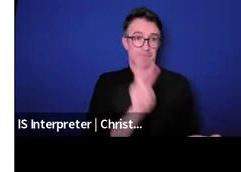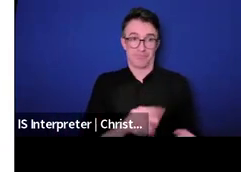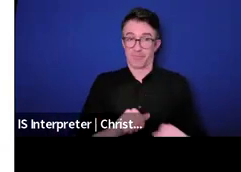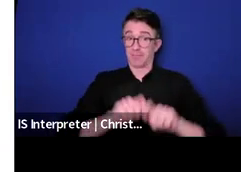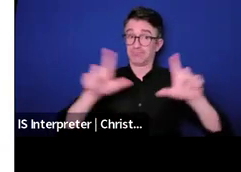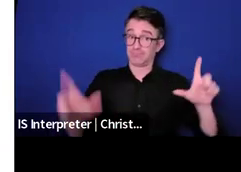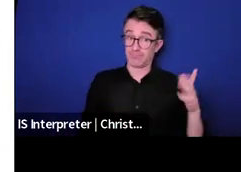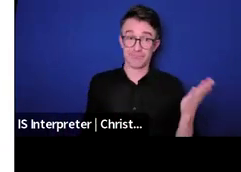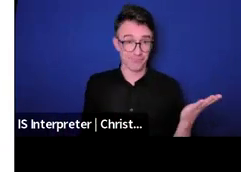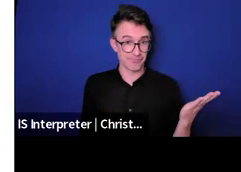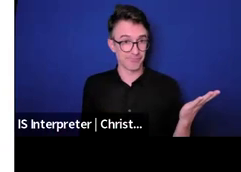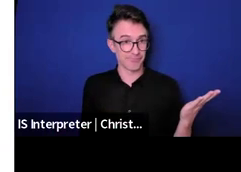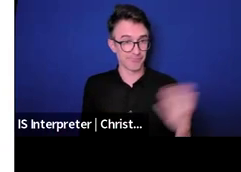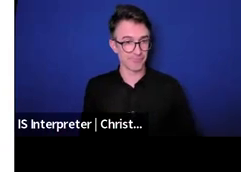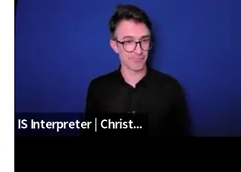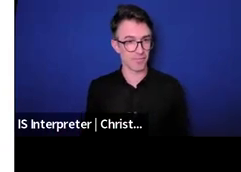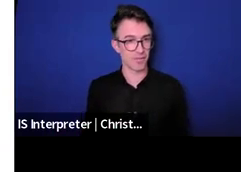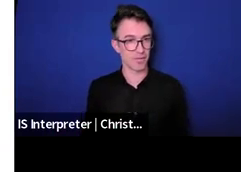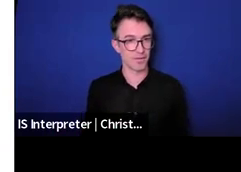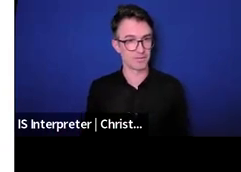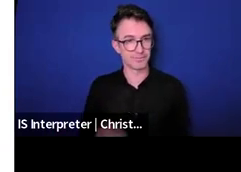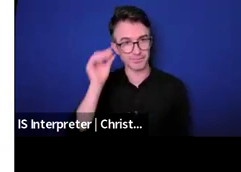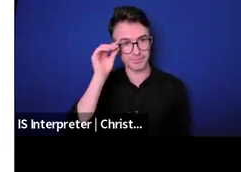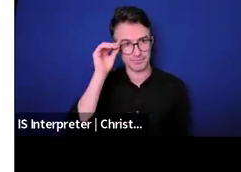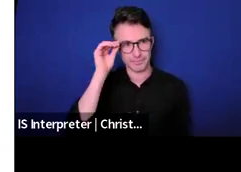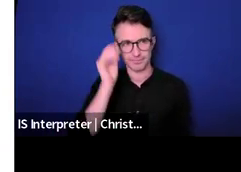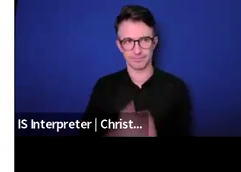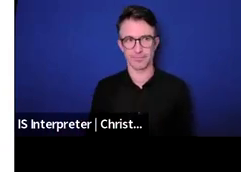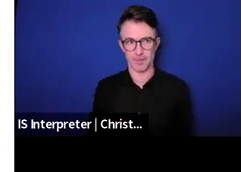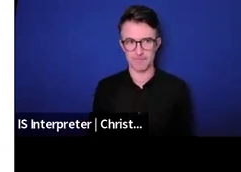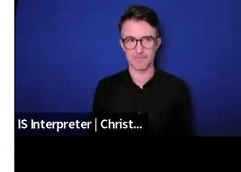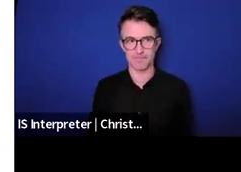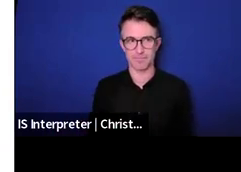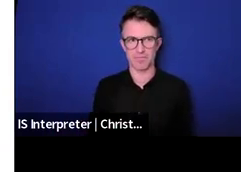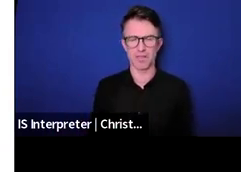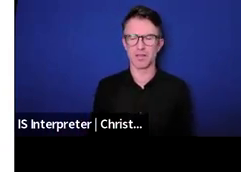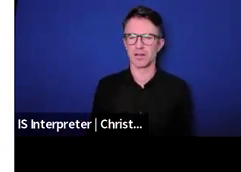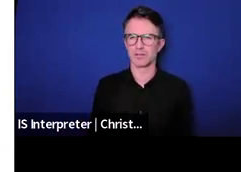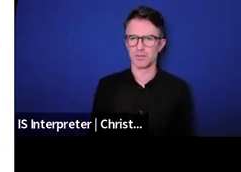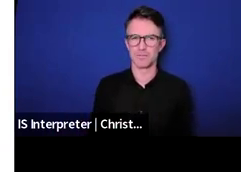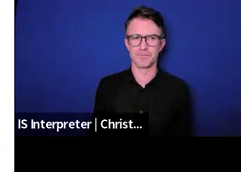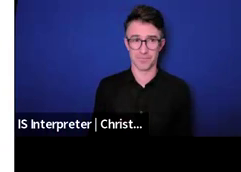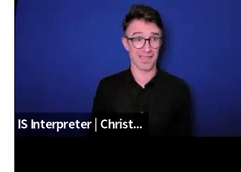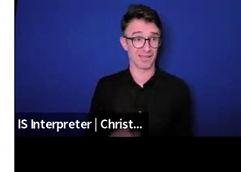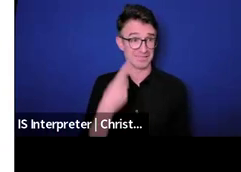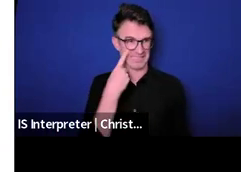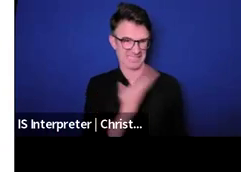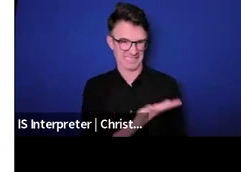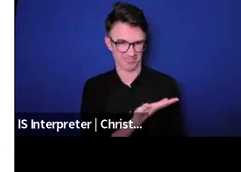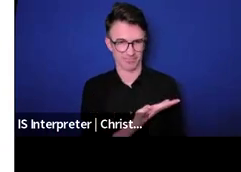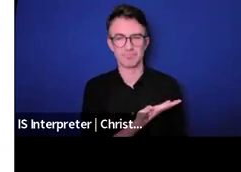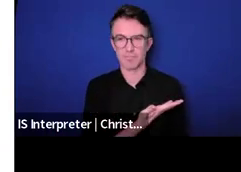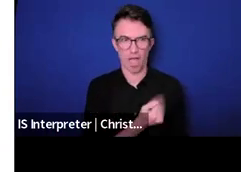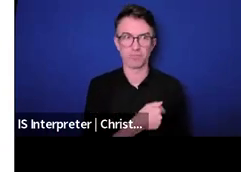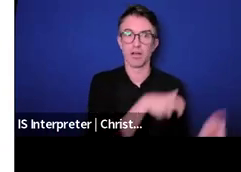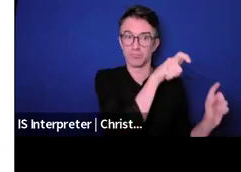those components, please. Thank you. On this slide, what we see here is demonstrating a key reason and feature, a